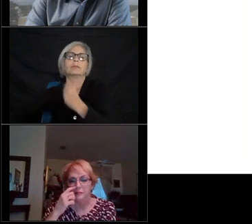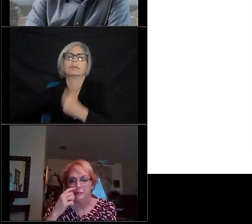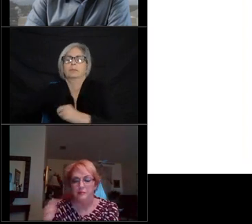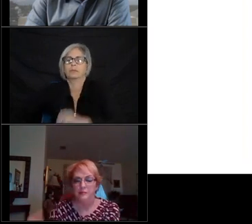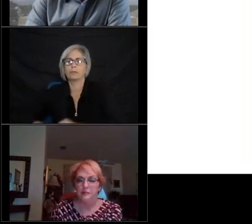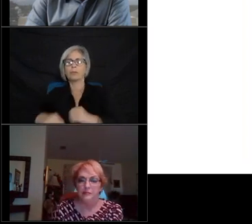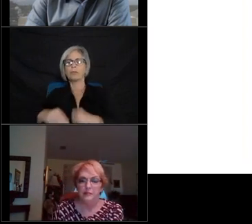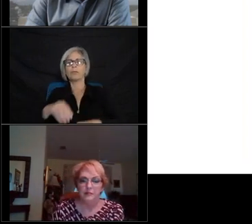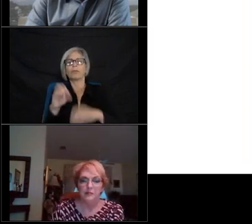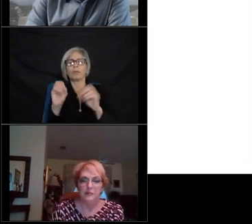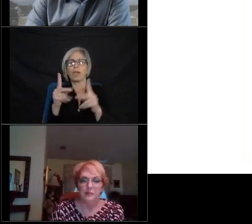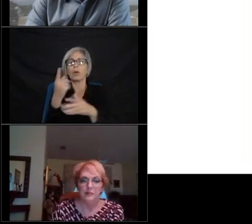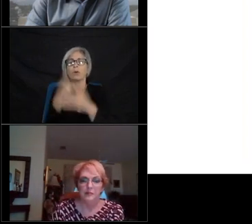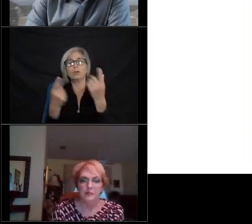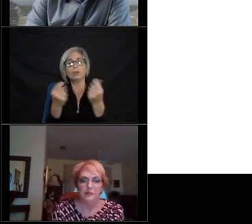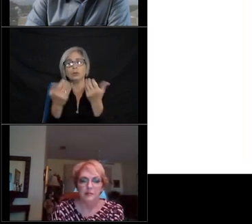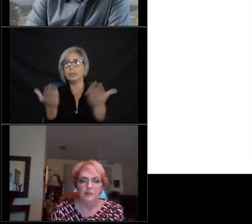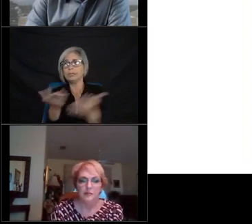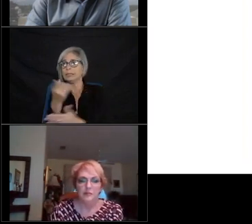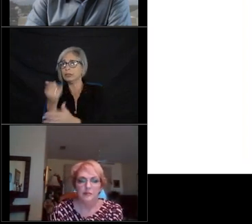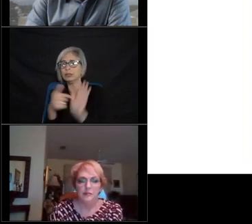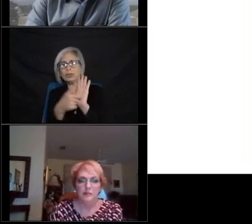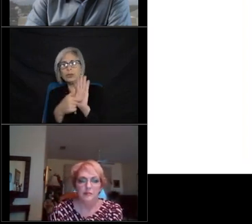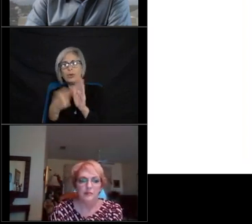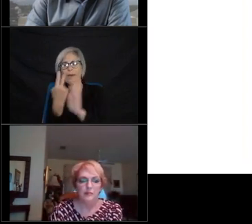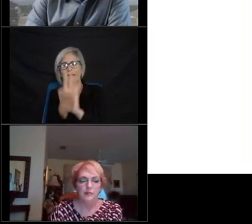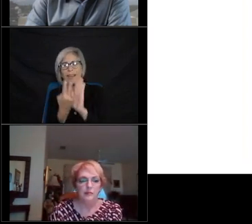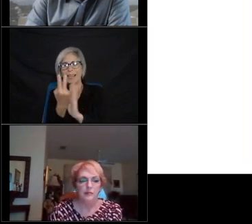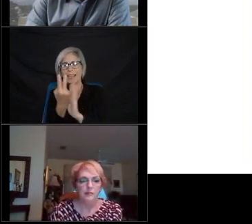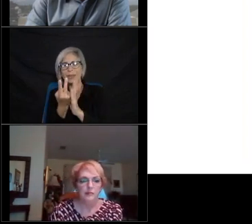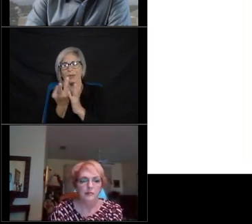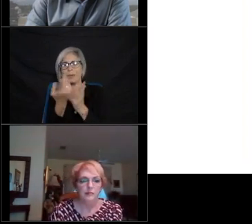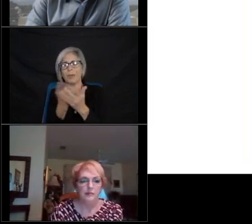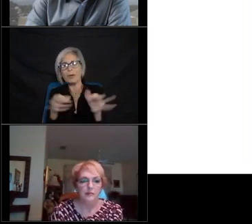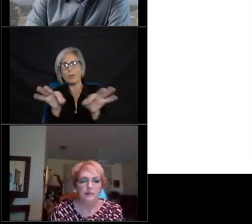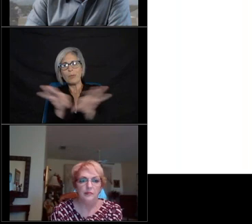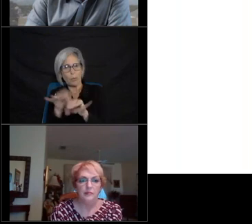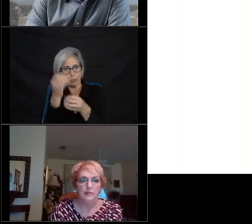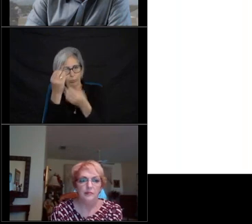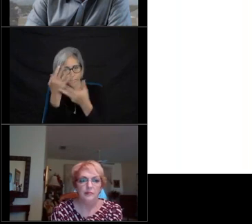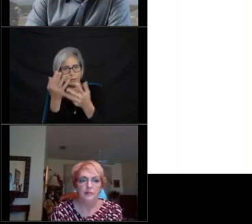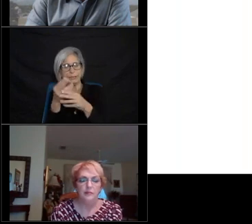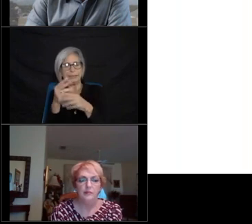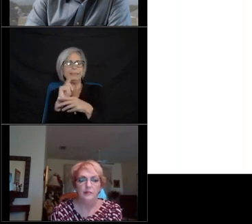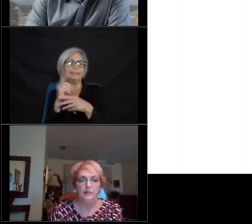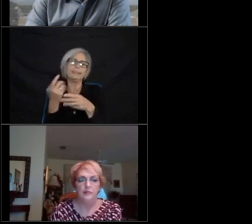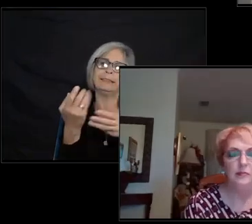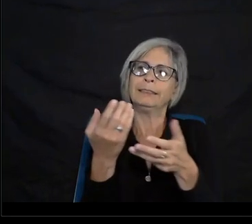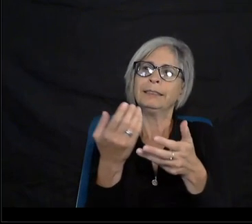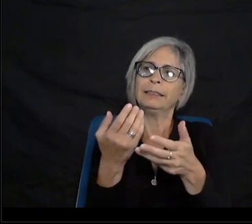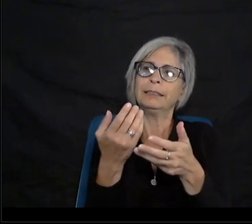Okay, what I wanted to do here was play you a little video about the reporting issue. It's just kind of a little